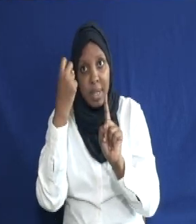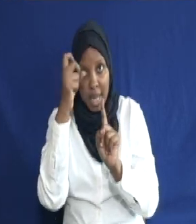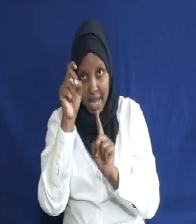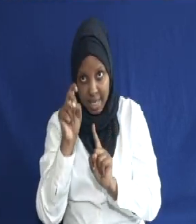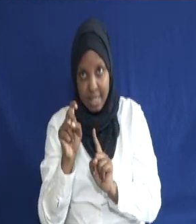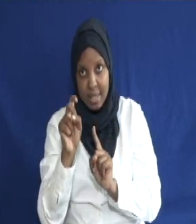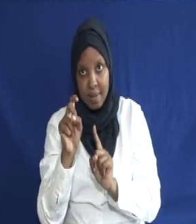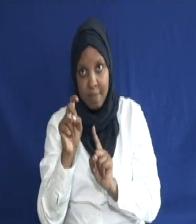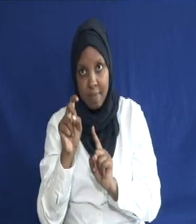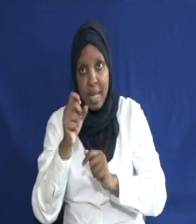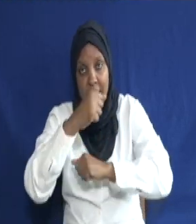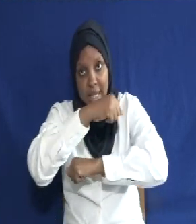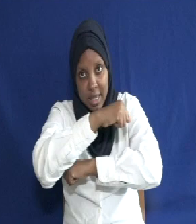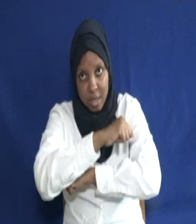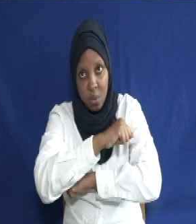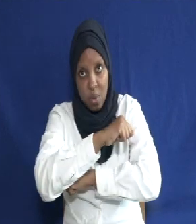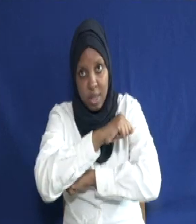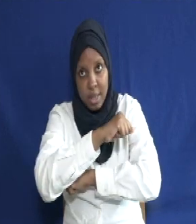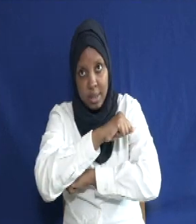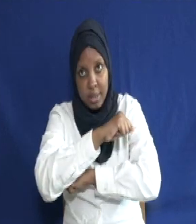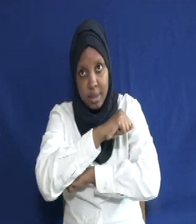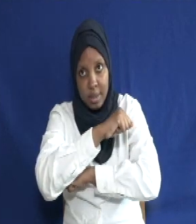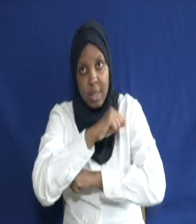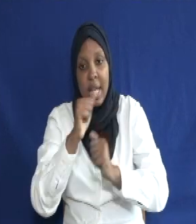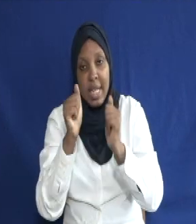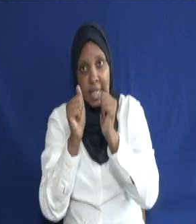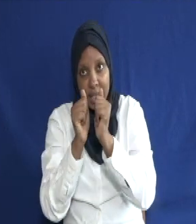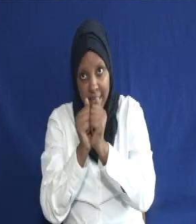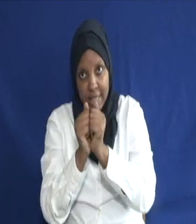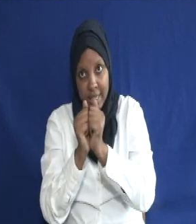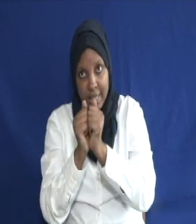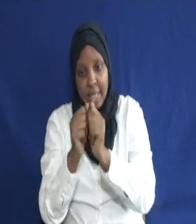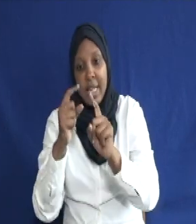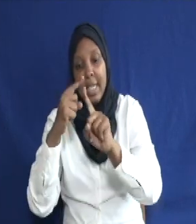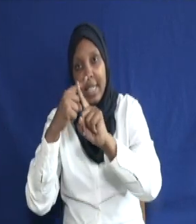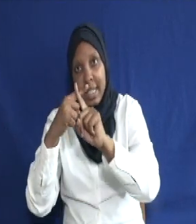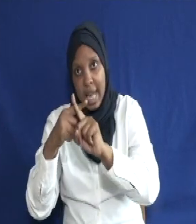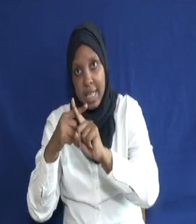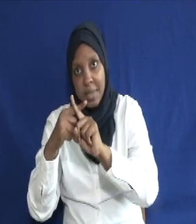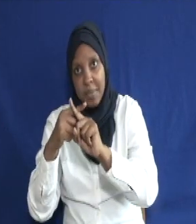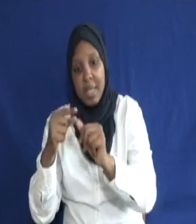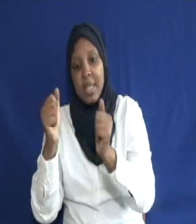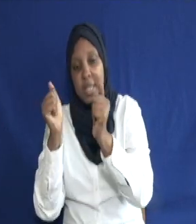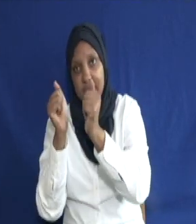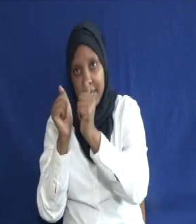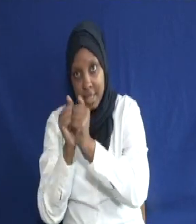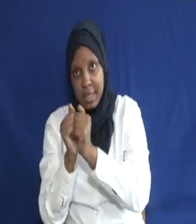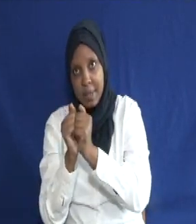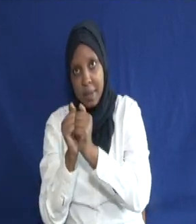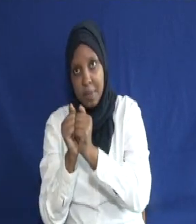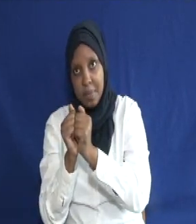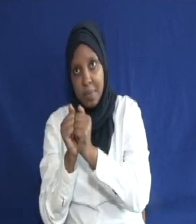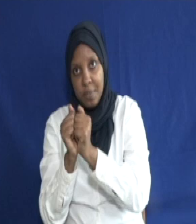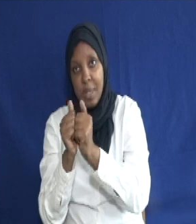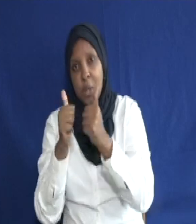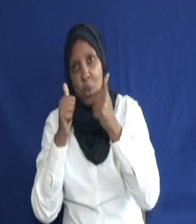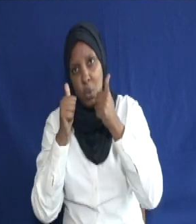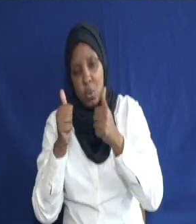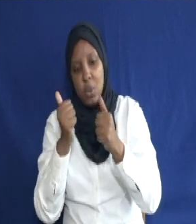is 100. So 10 exponent x is equal to, we change 100